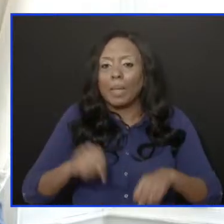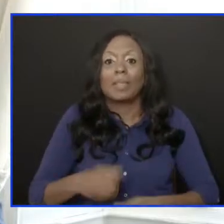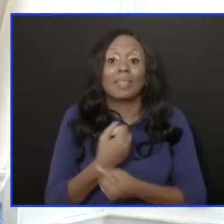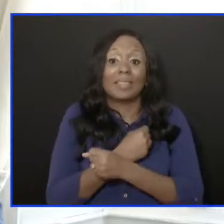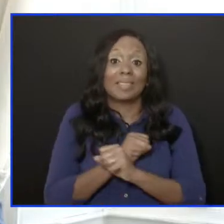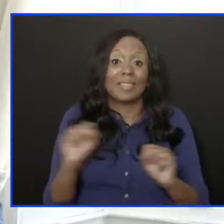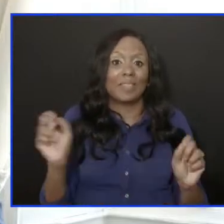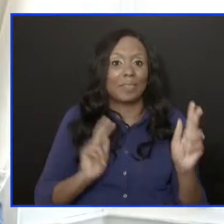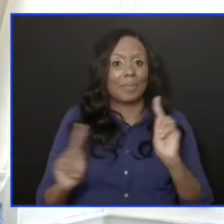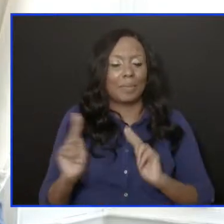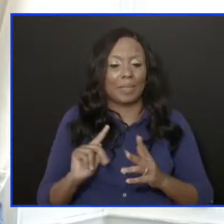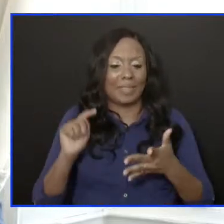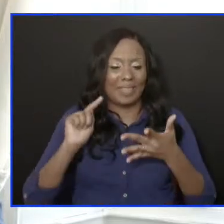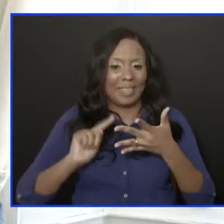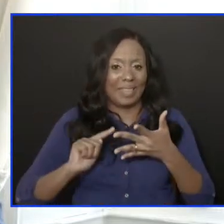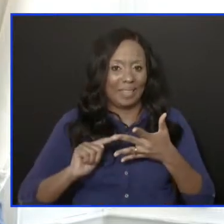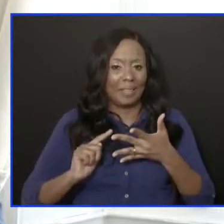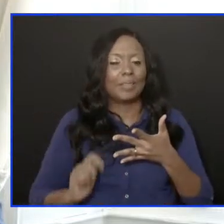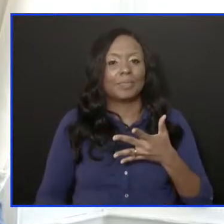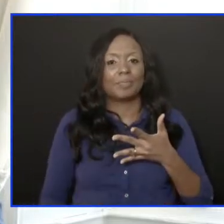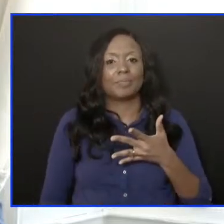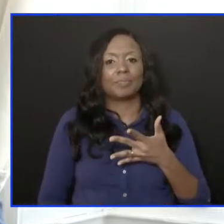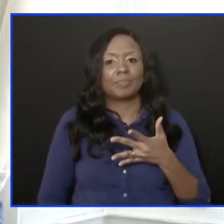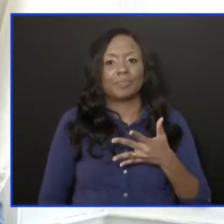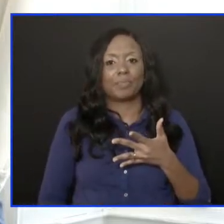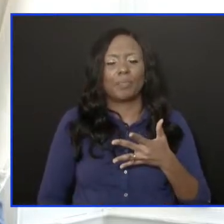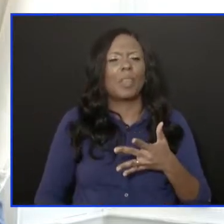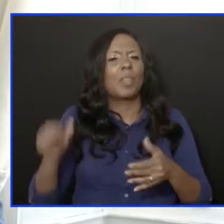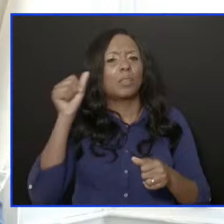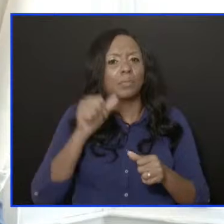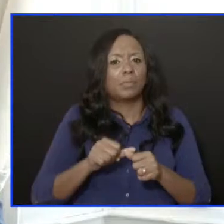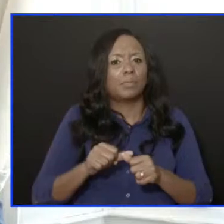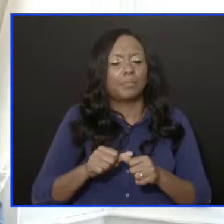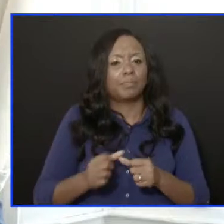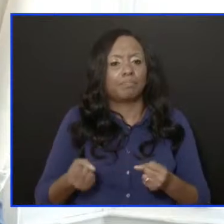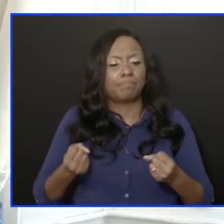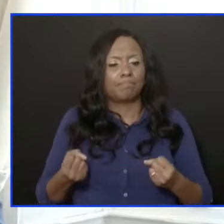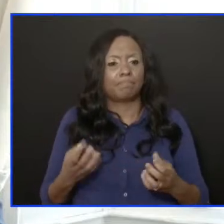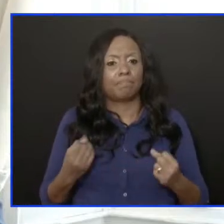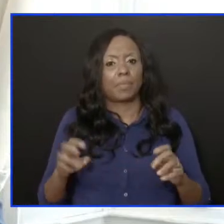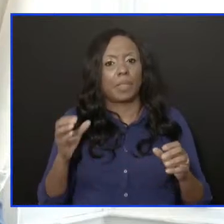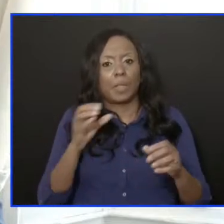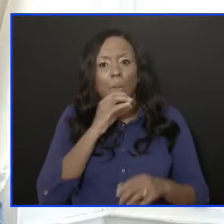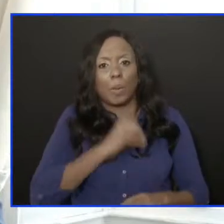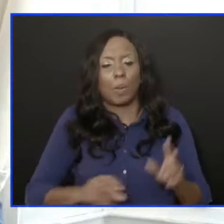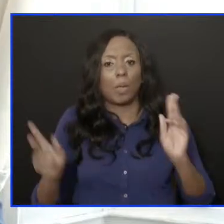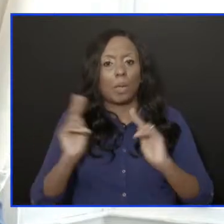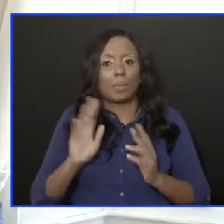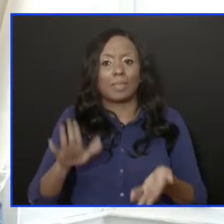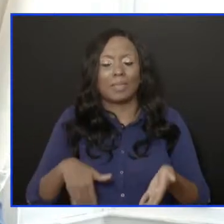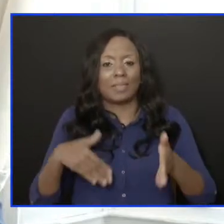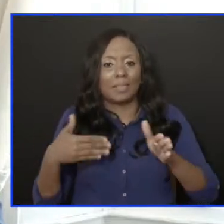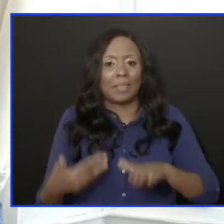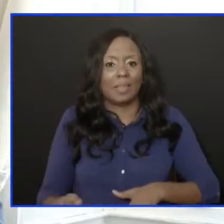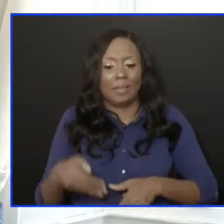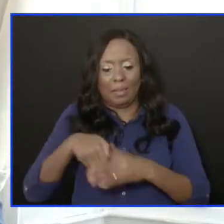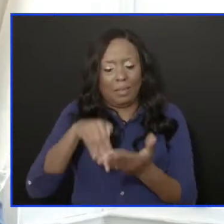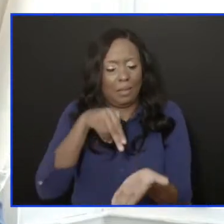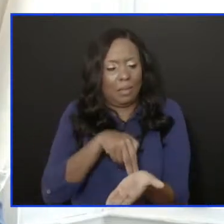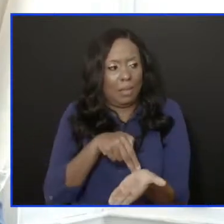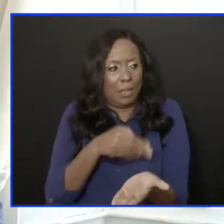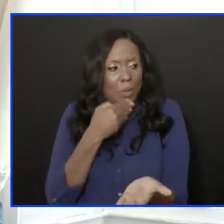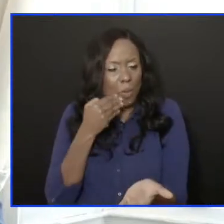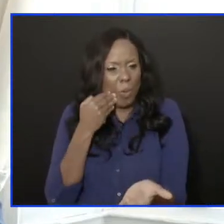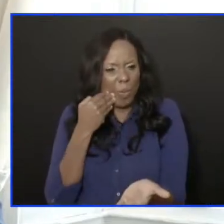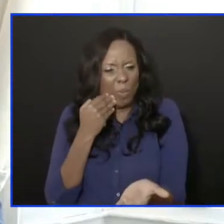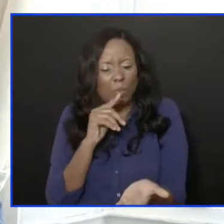remember very early on in the early parts of this outbreak, that many elderly people died in nursing homes across the globe. And I